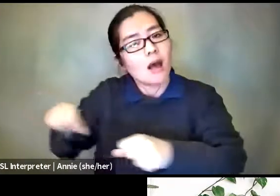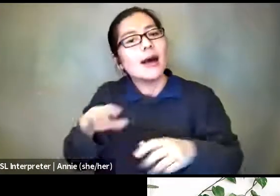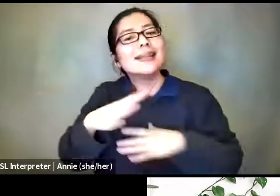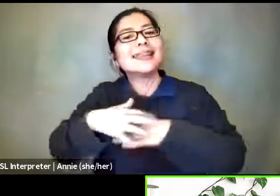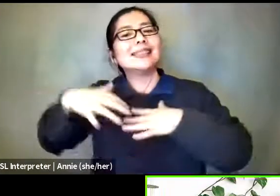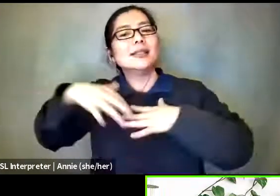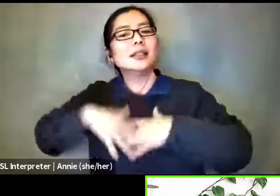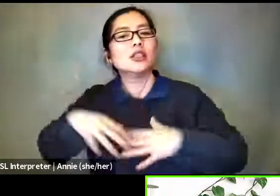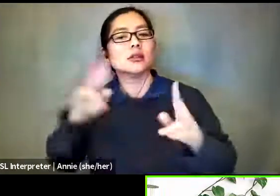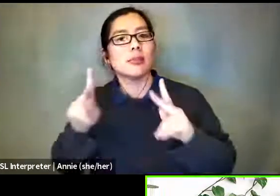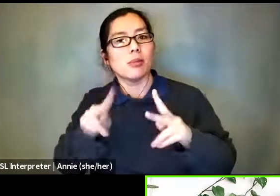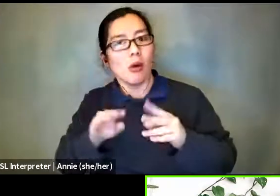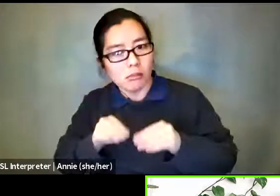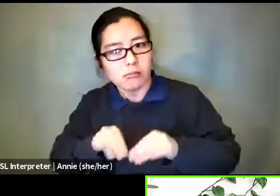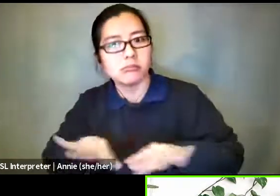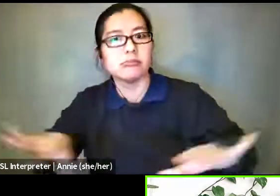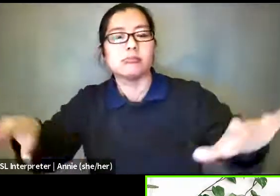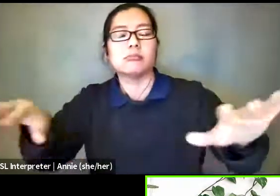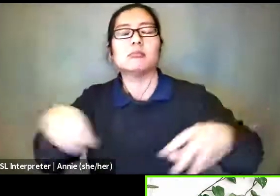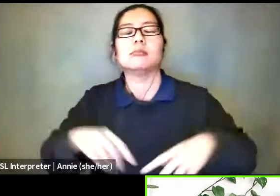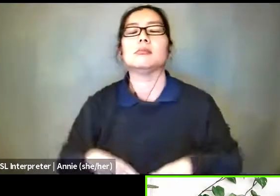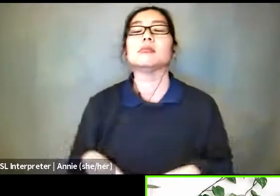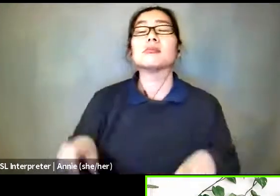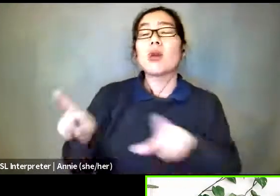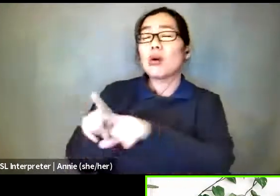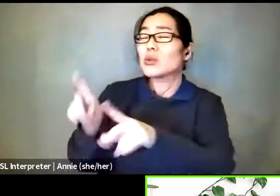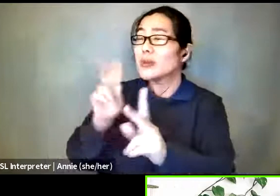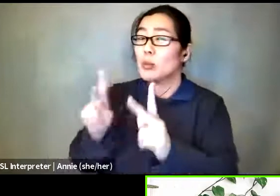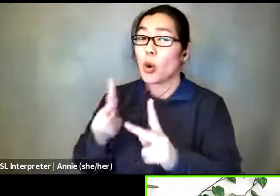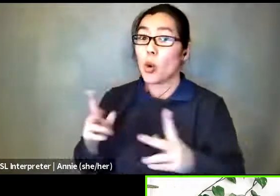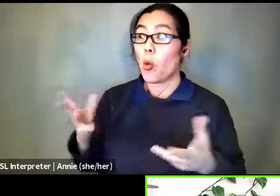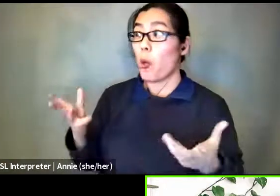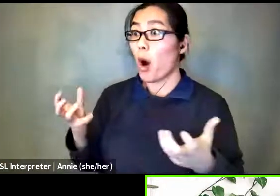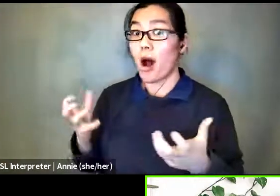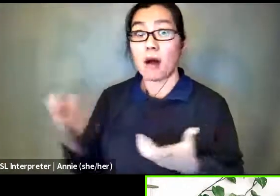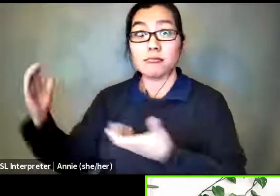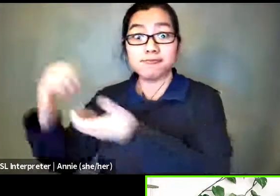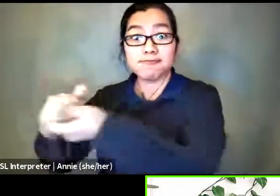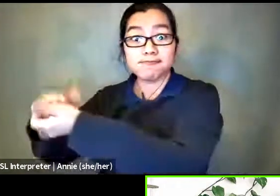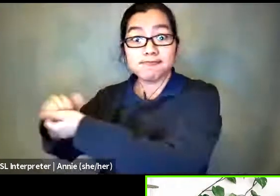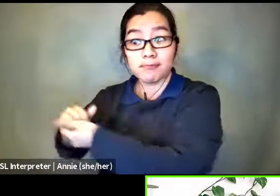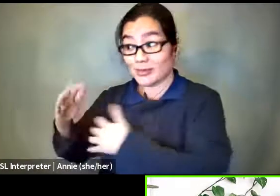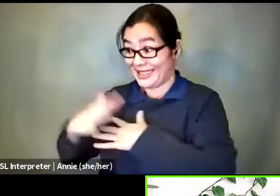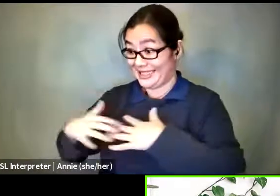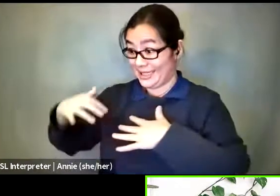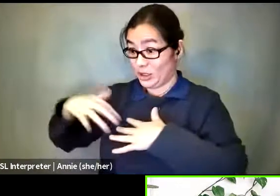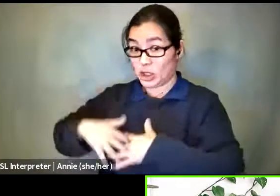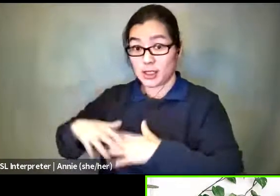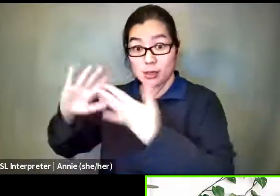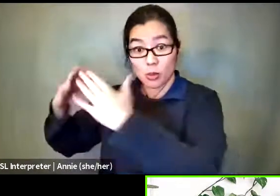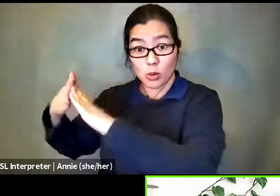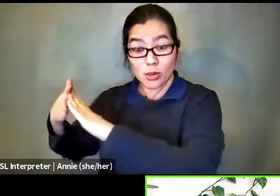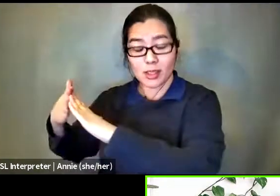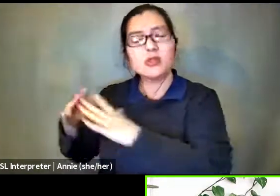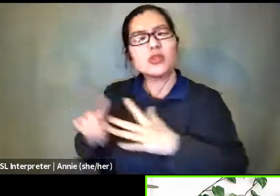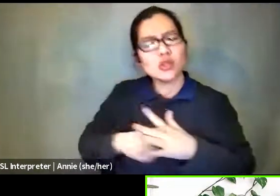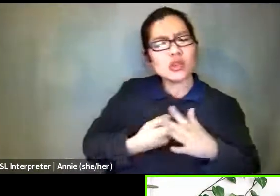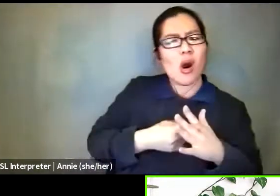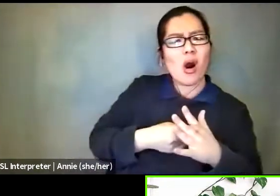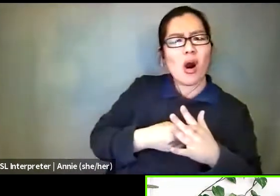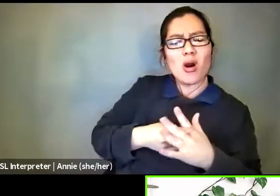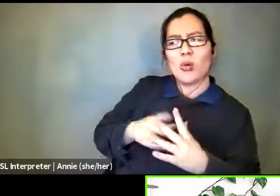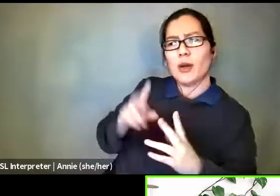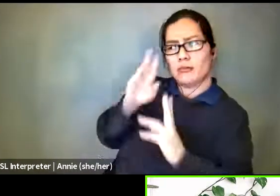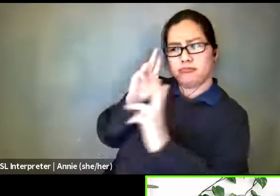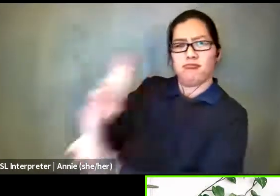people who are interested in allyship to Native communities to build these accountable relationships. And I talked about that in the land acknowledgement. That's